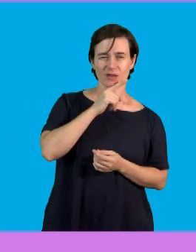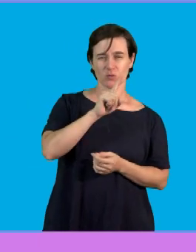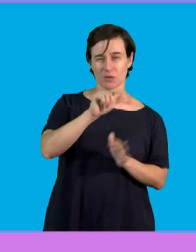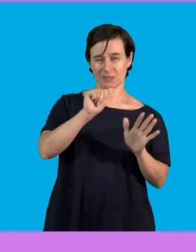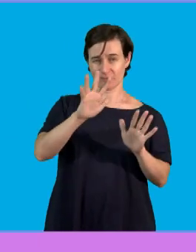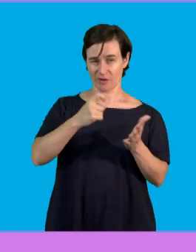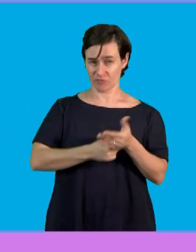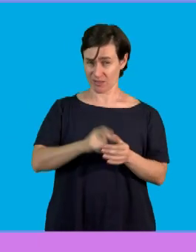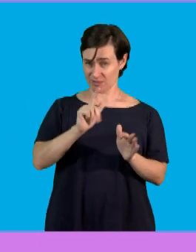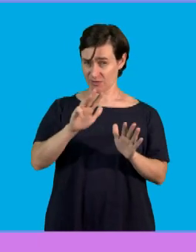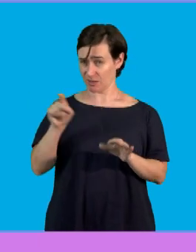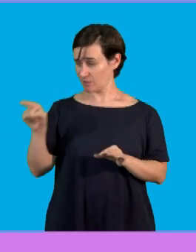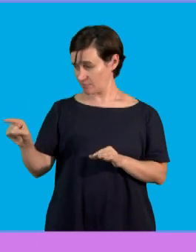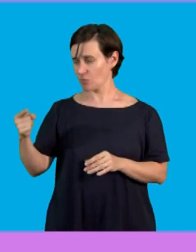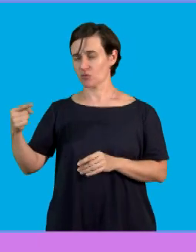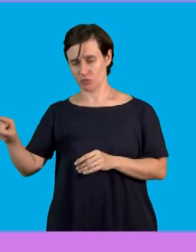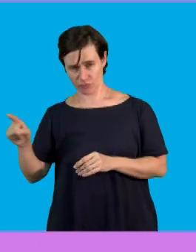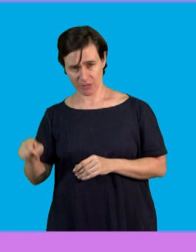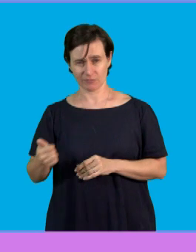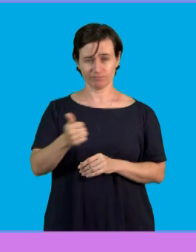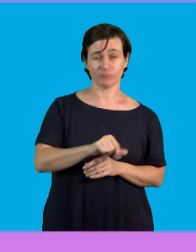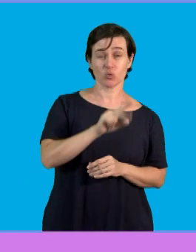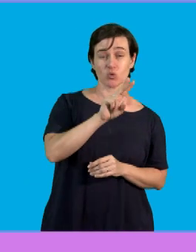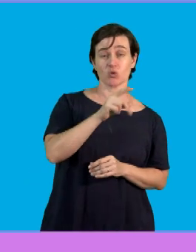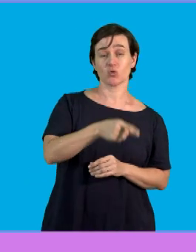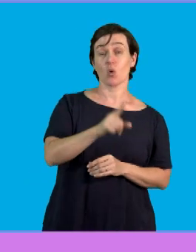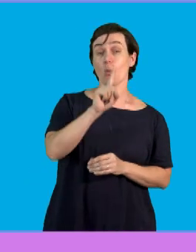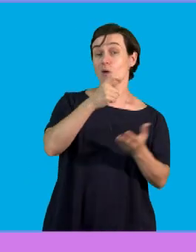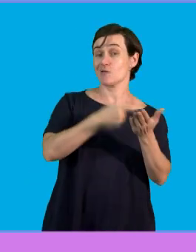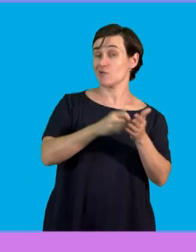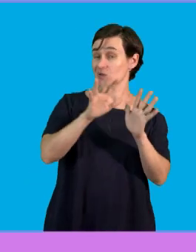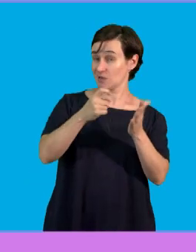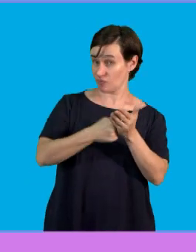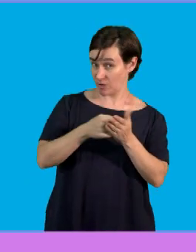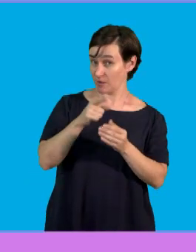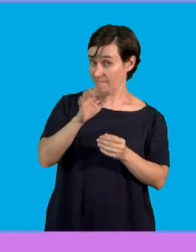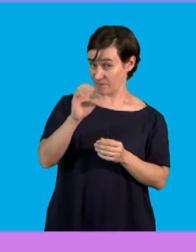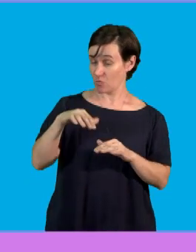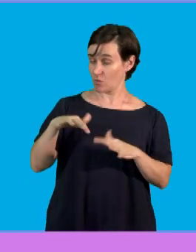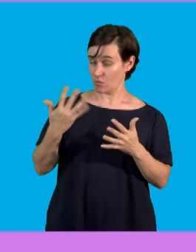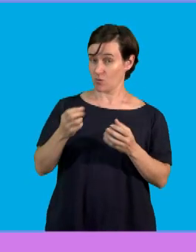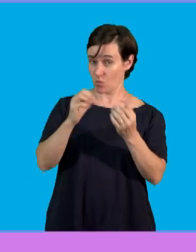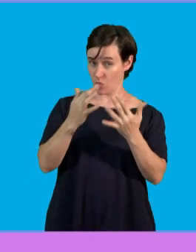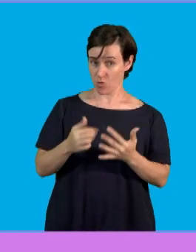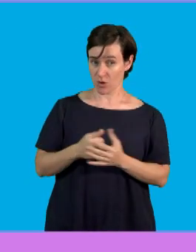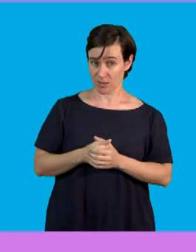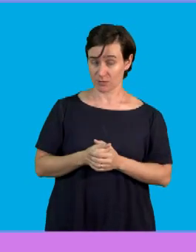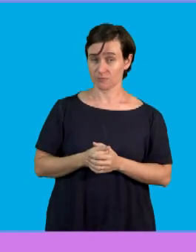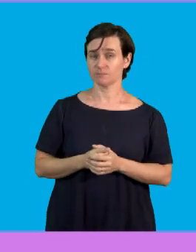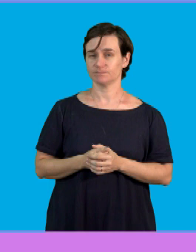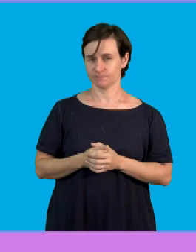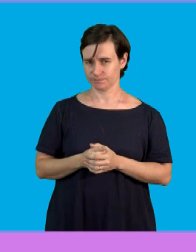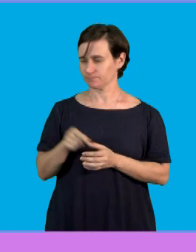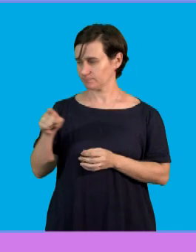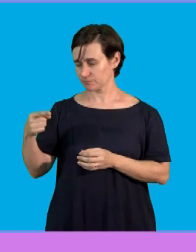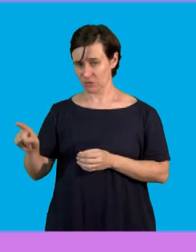3,165 rand 79, and we have that prepaid water fee of 1 rand 10 cents, and we